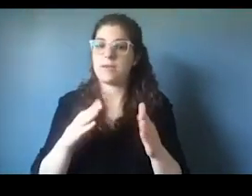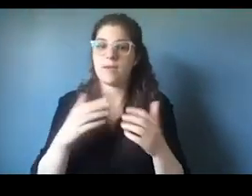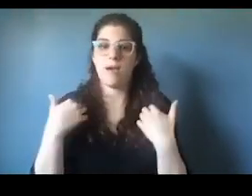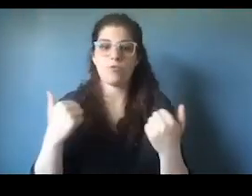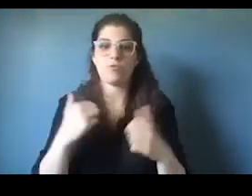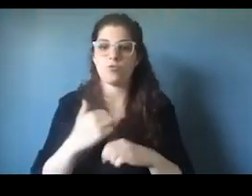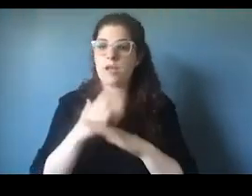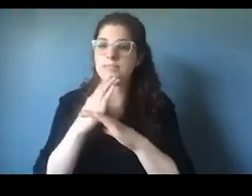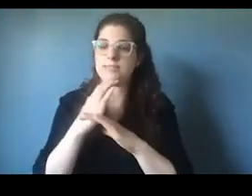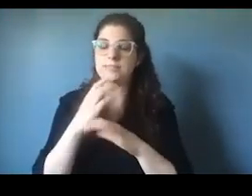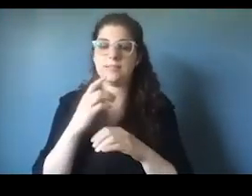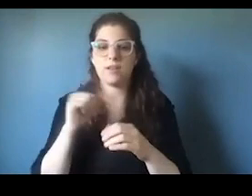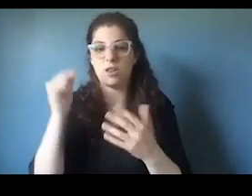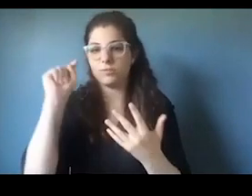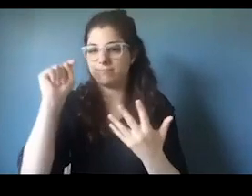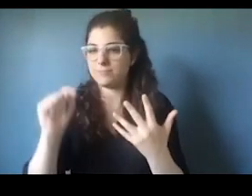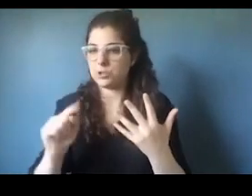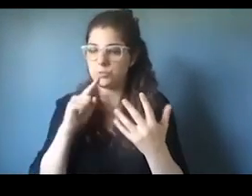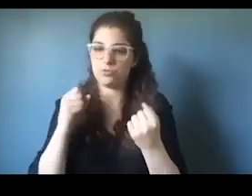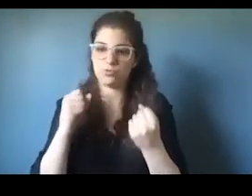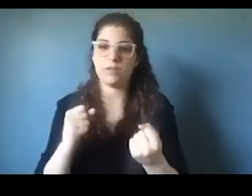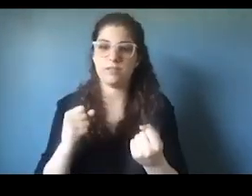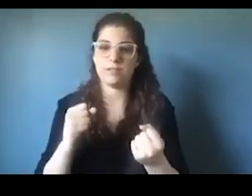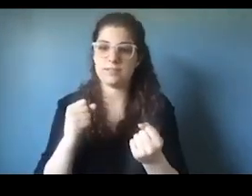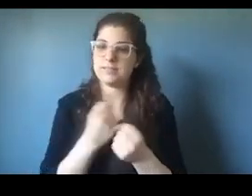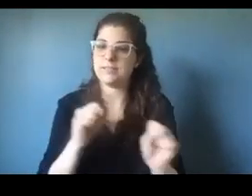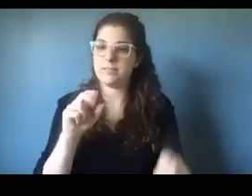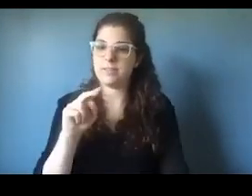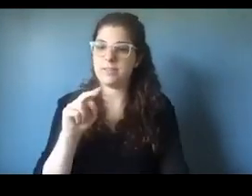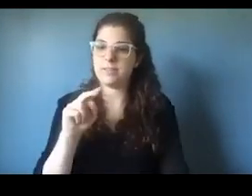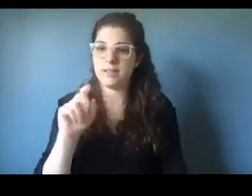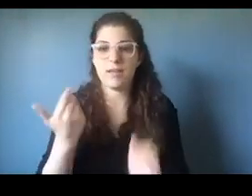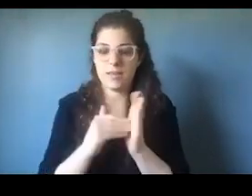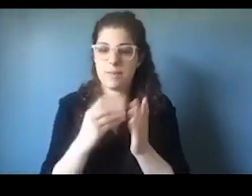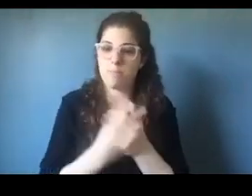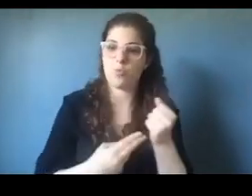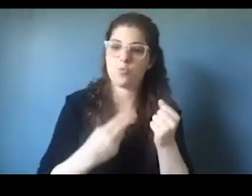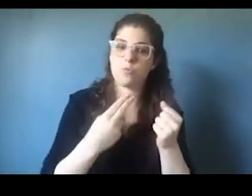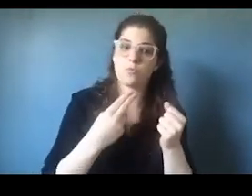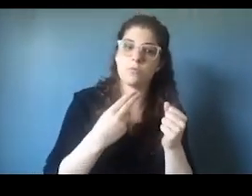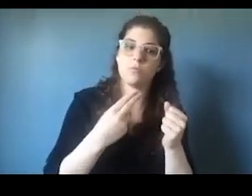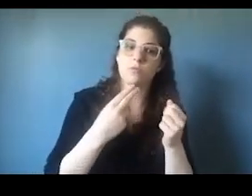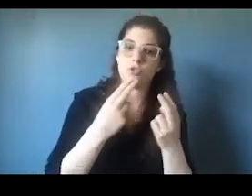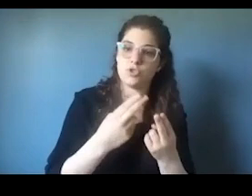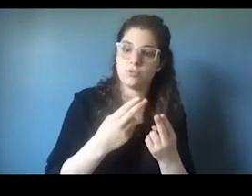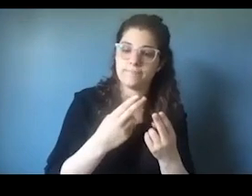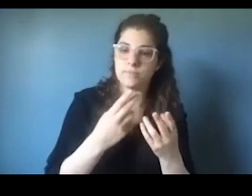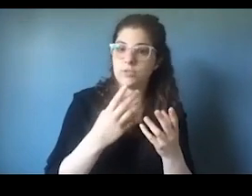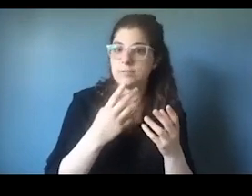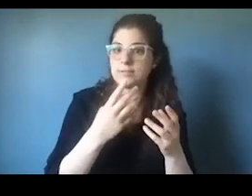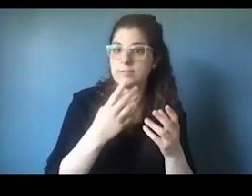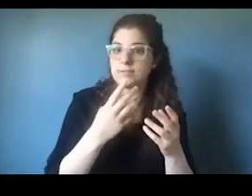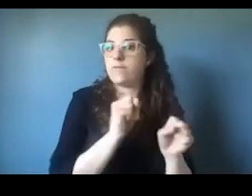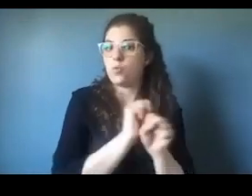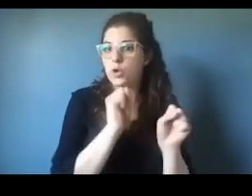other things to really strengthen the safety net. Again, both to shelter workers from the storm and then also just to give